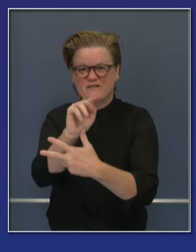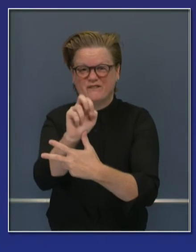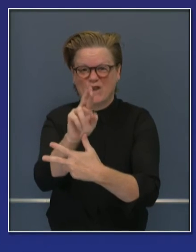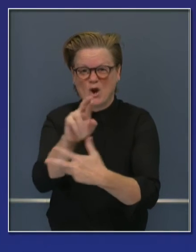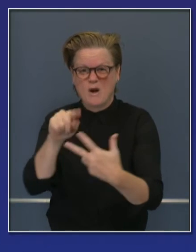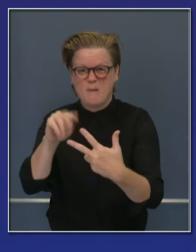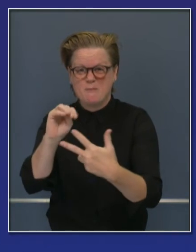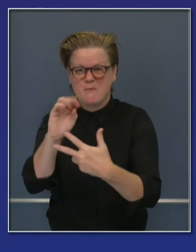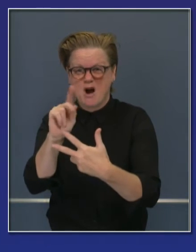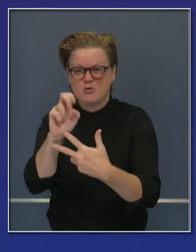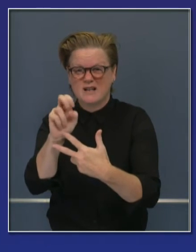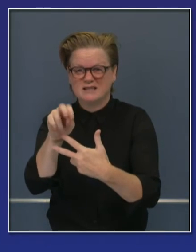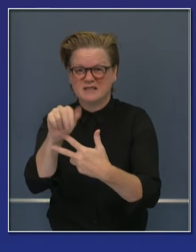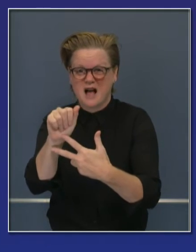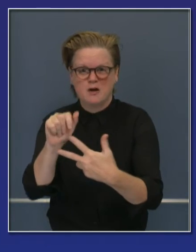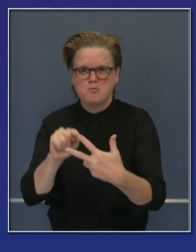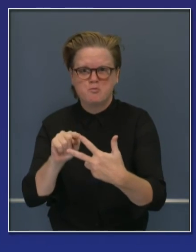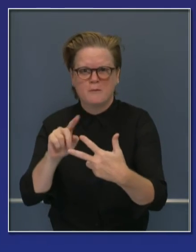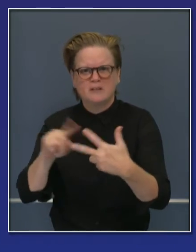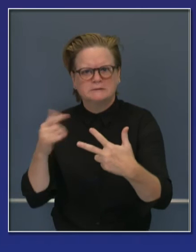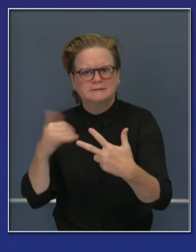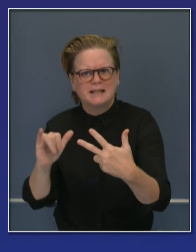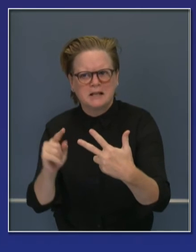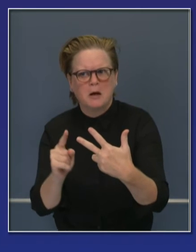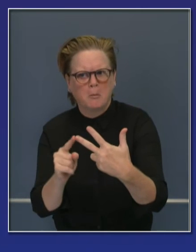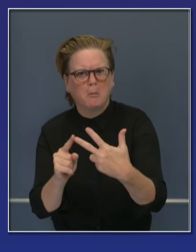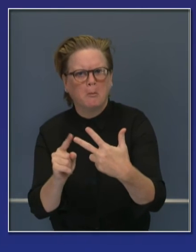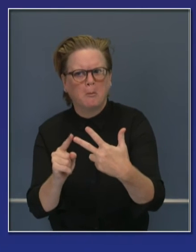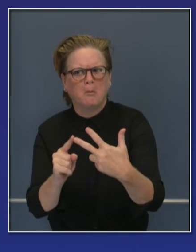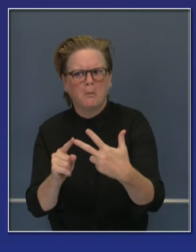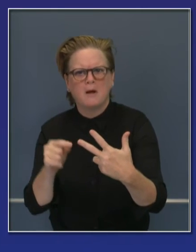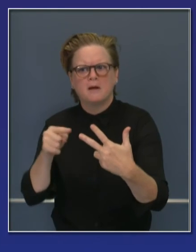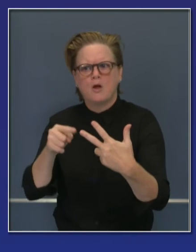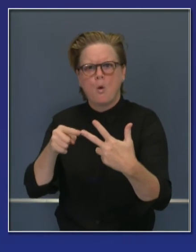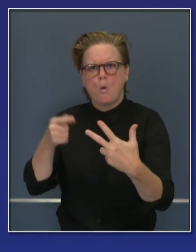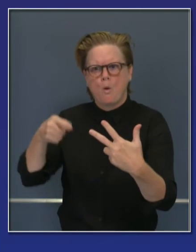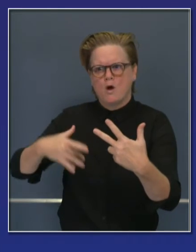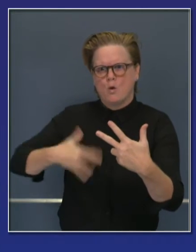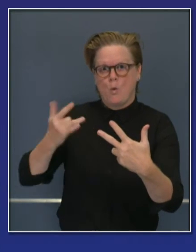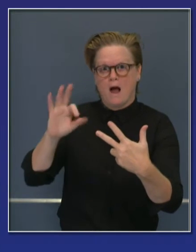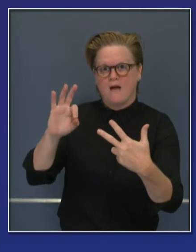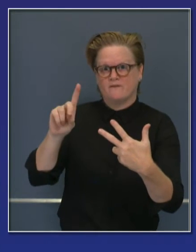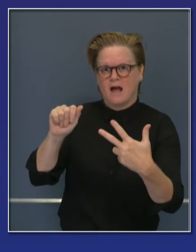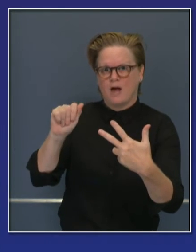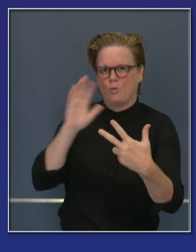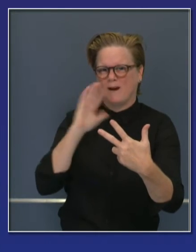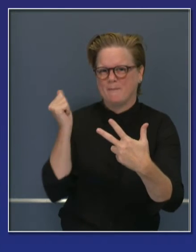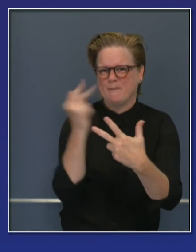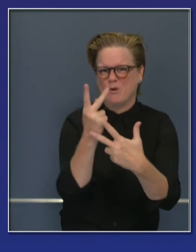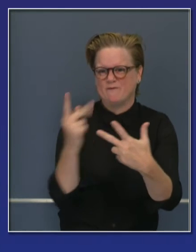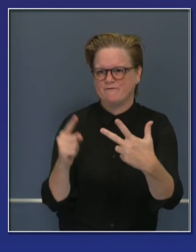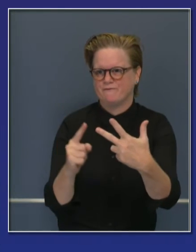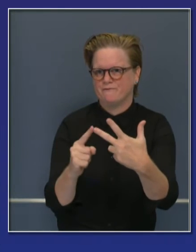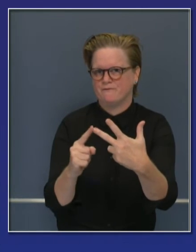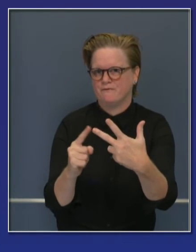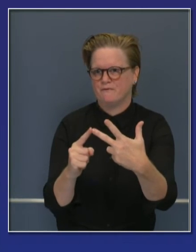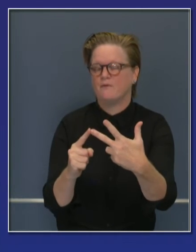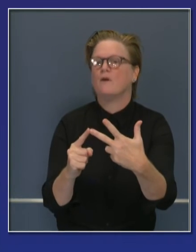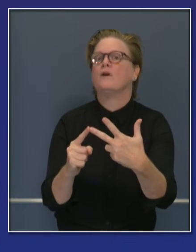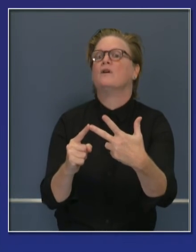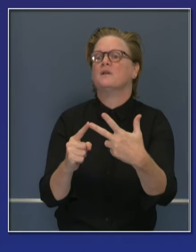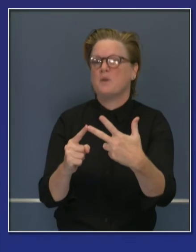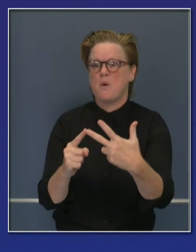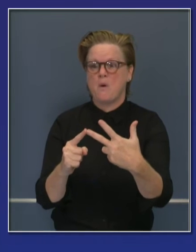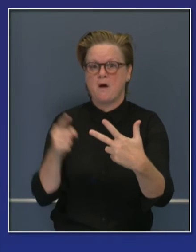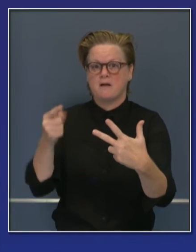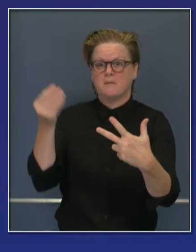likely FDA approval of at least one or more of these vaccines to occur in a number of weeks. We're